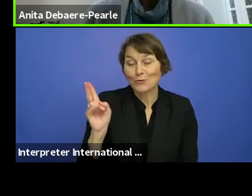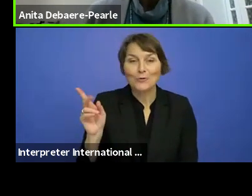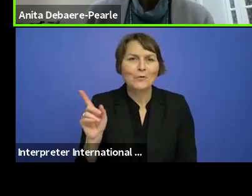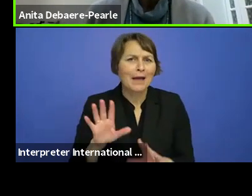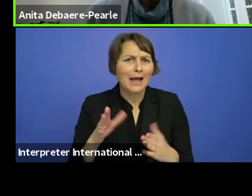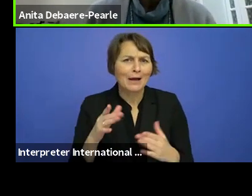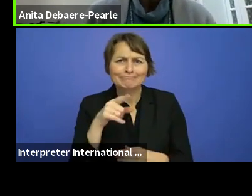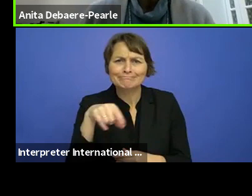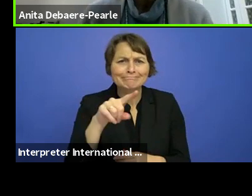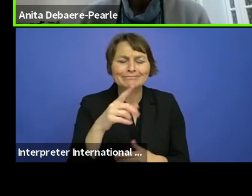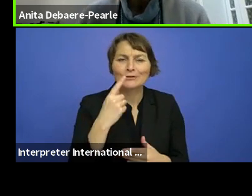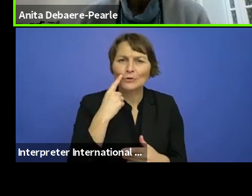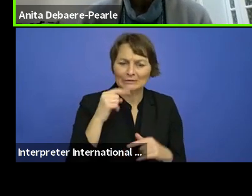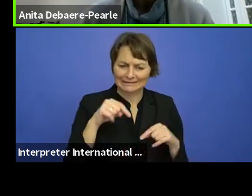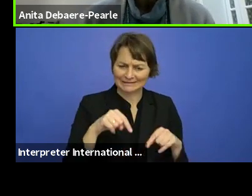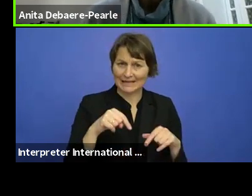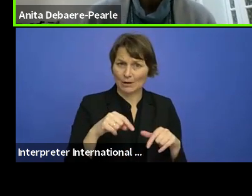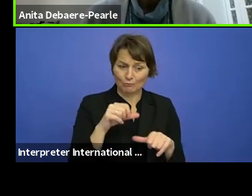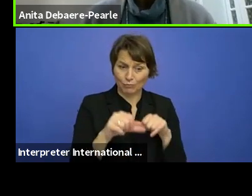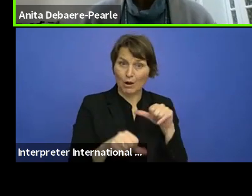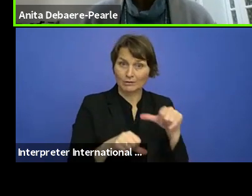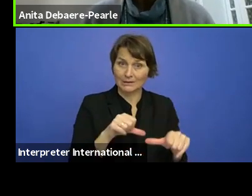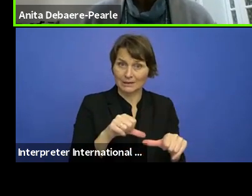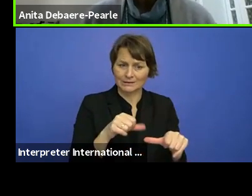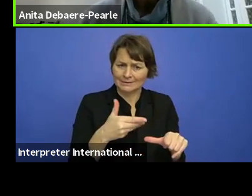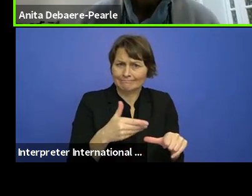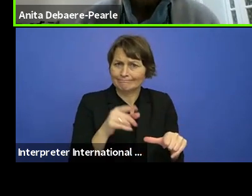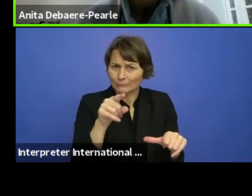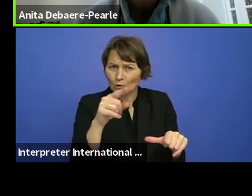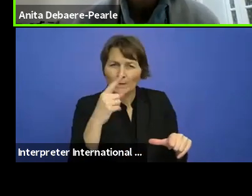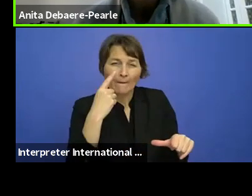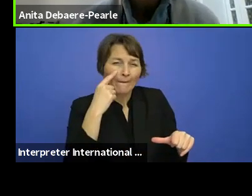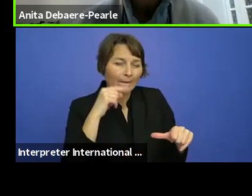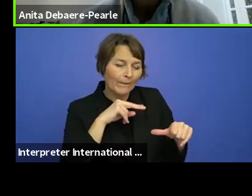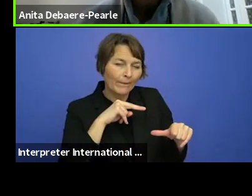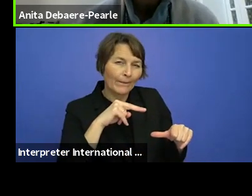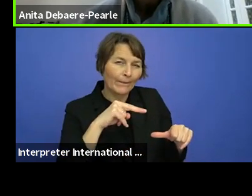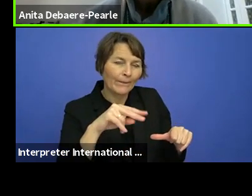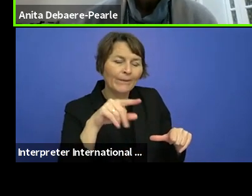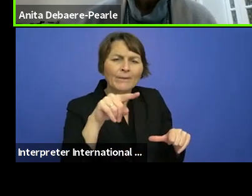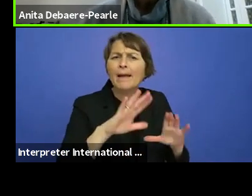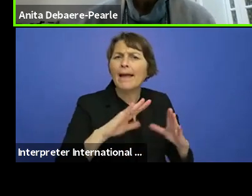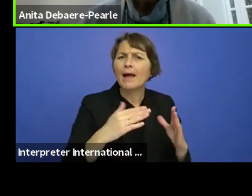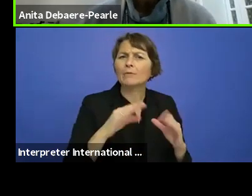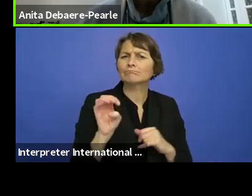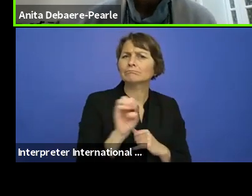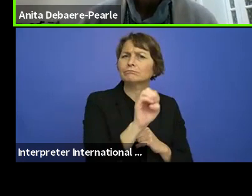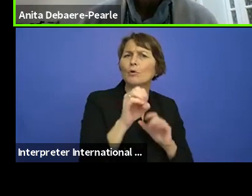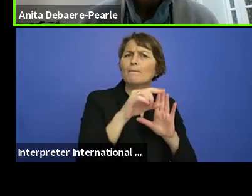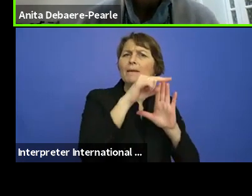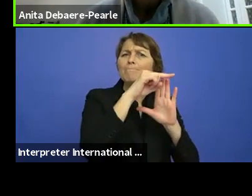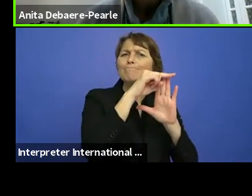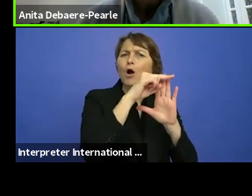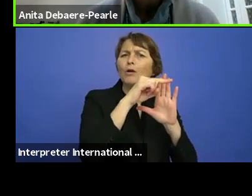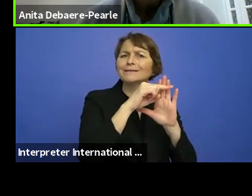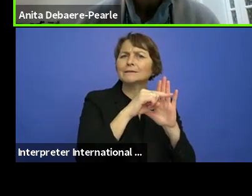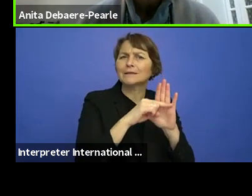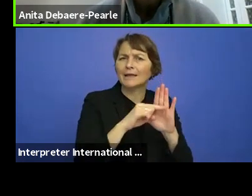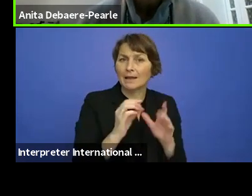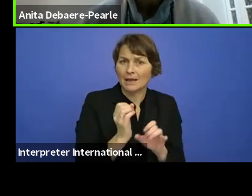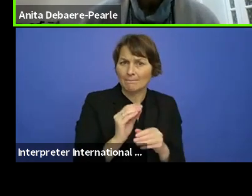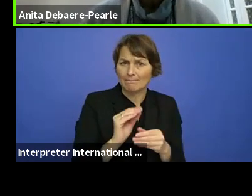this process happening. You're following closely the European policy making. In the Code Committee, there have